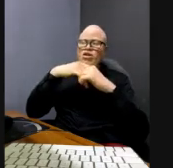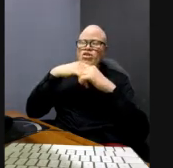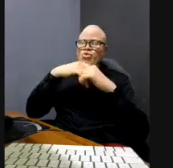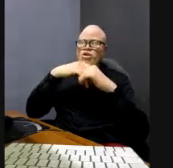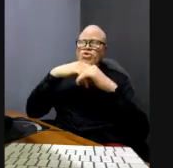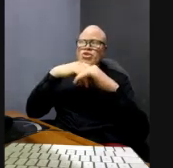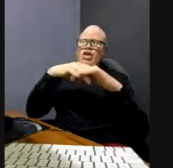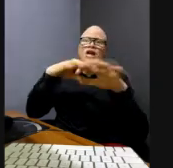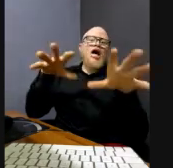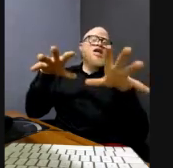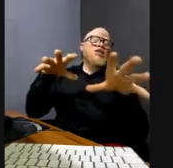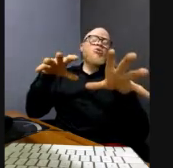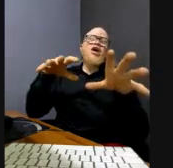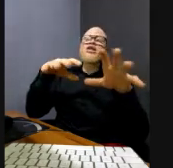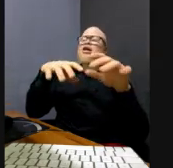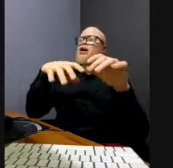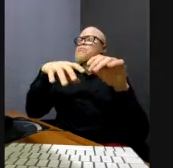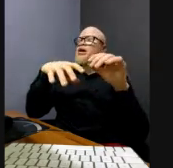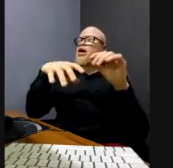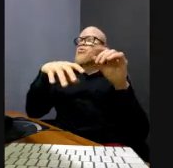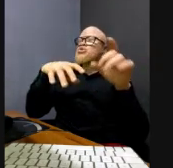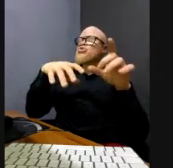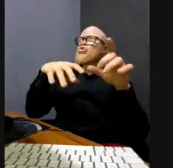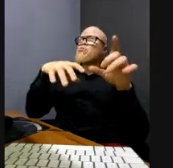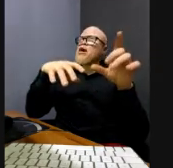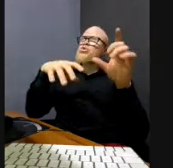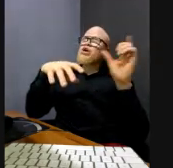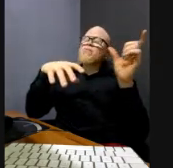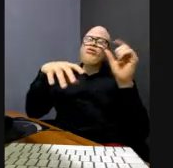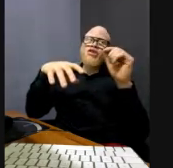want to see. As I'm winding up, I